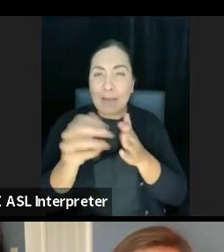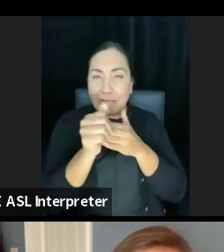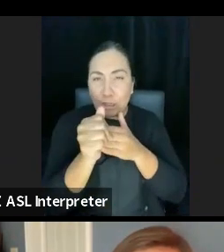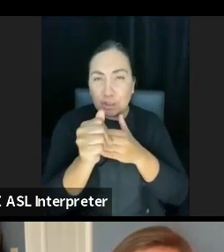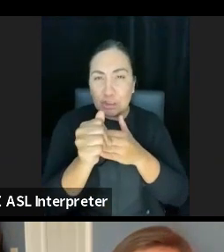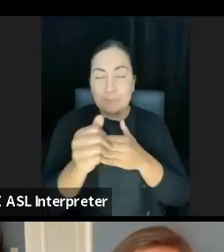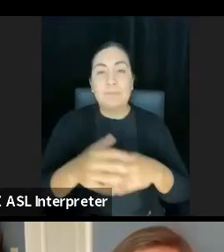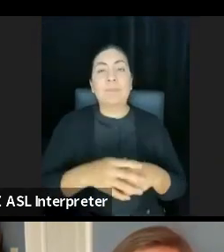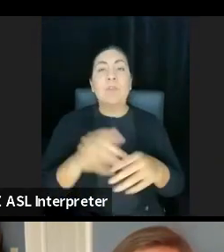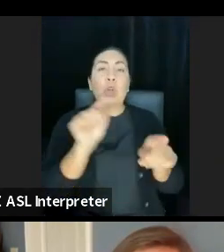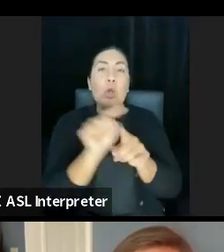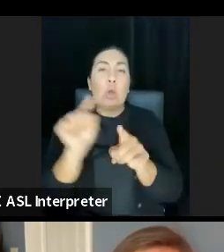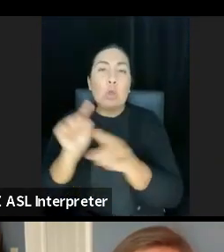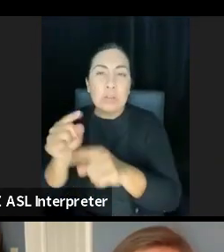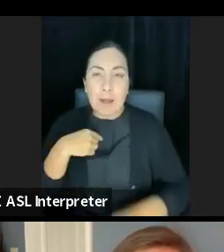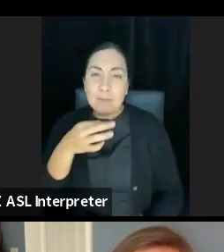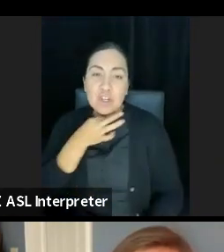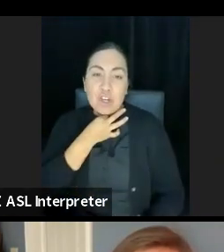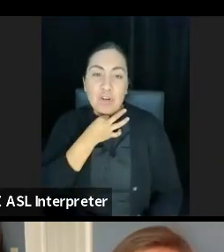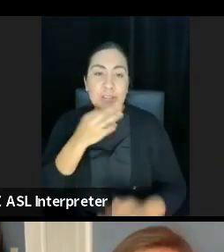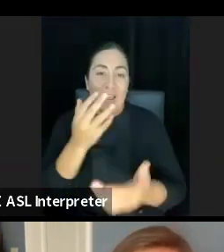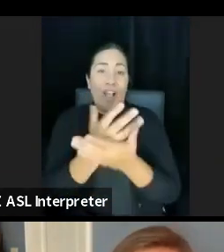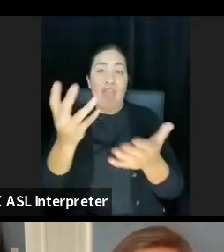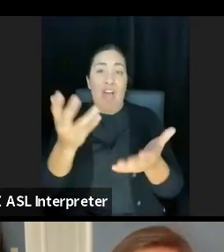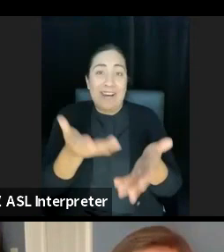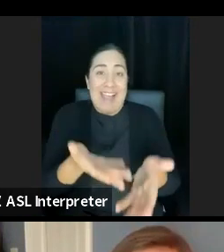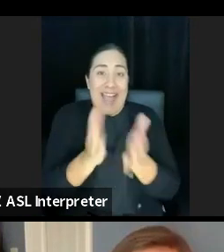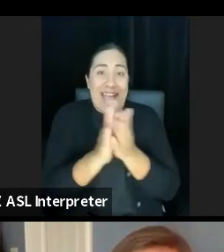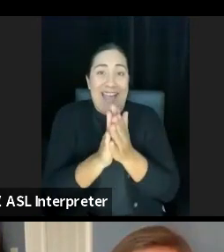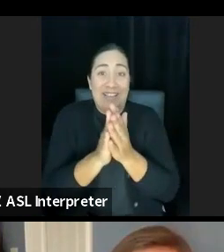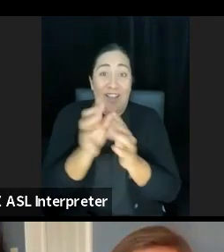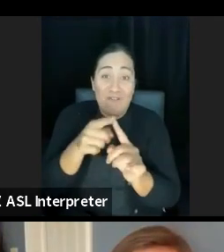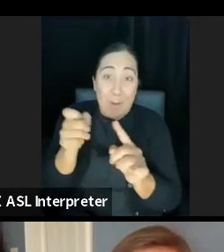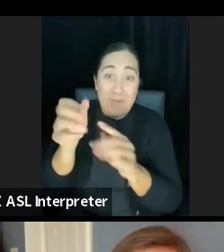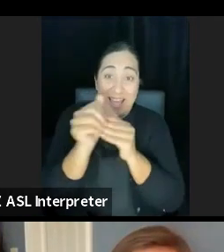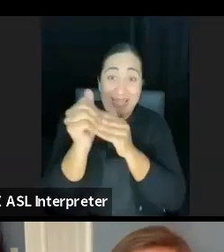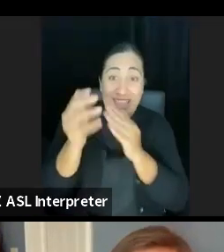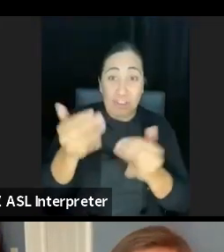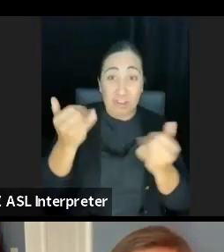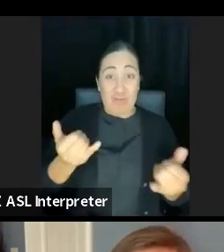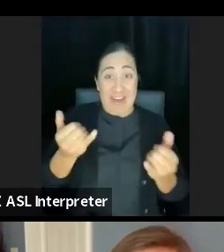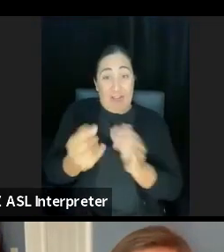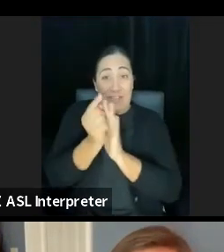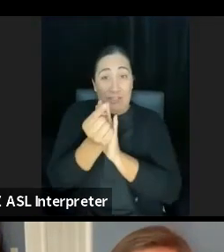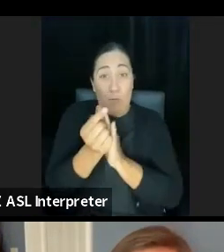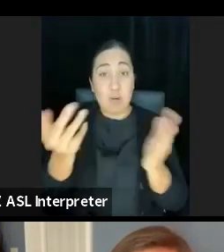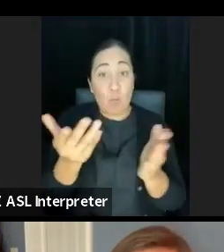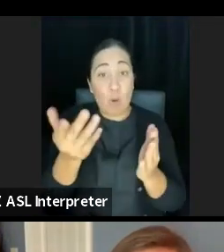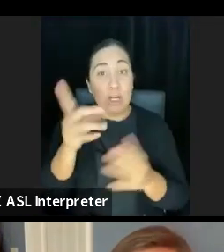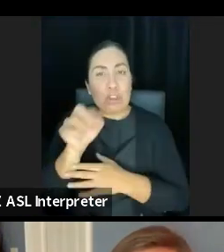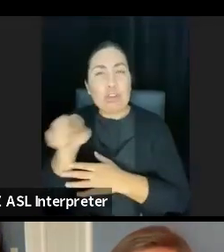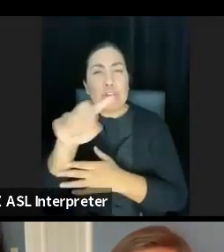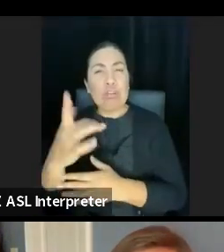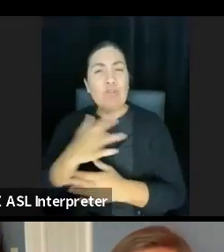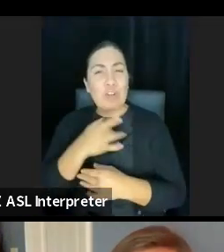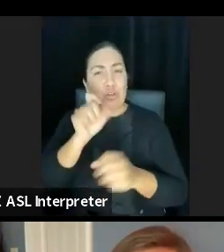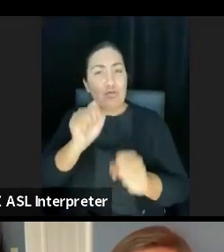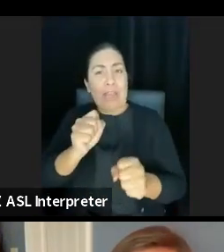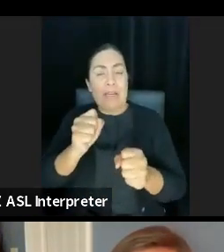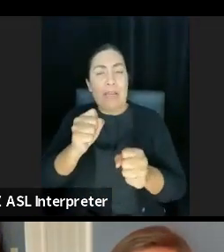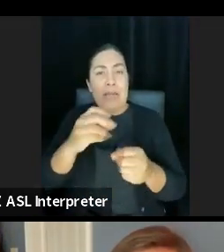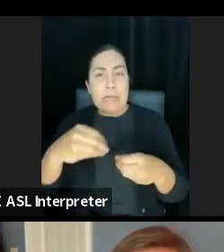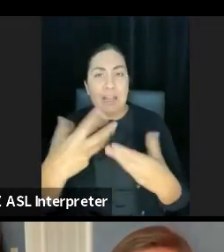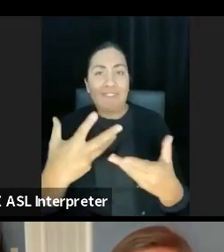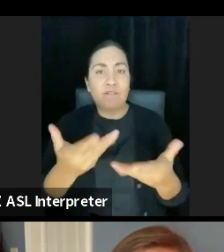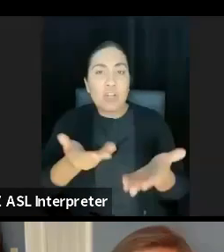know, there's a lot being asked of leaders in this moment. So what do you feel like you can give and offer to others?